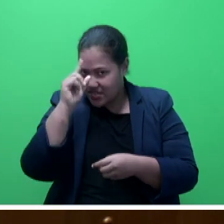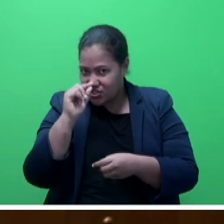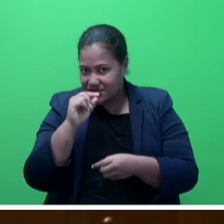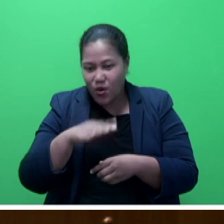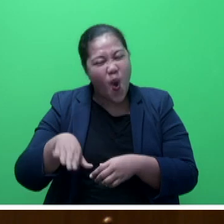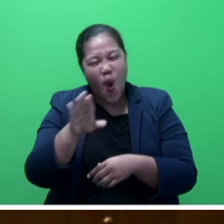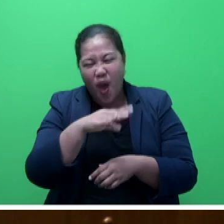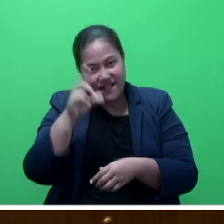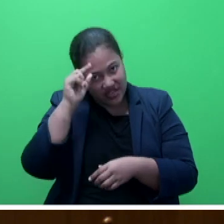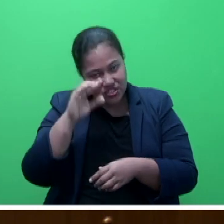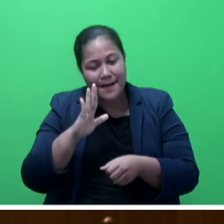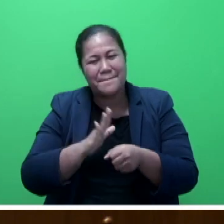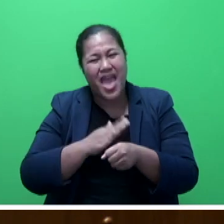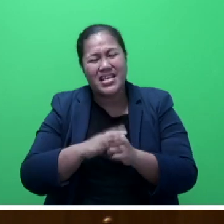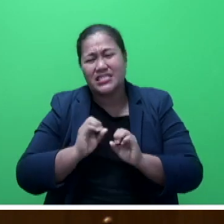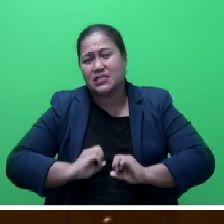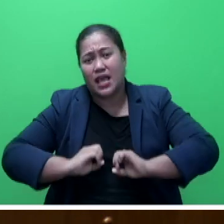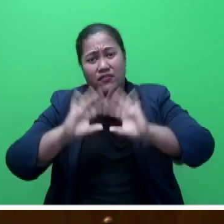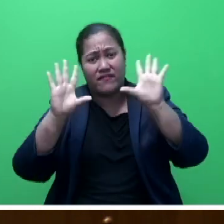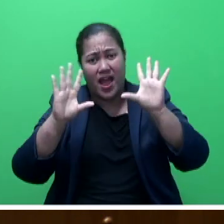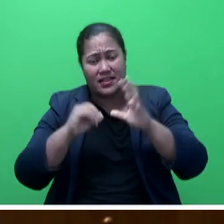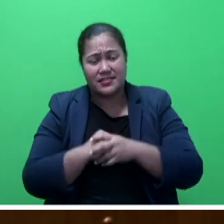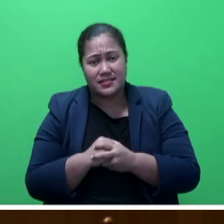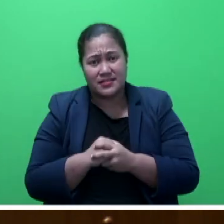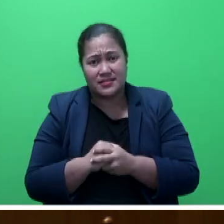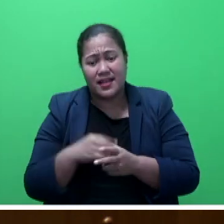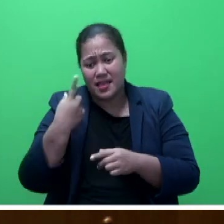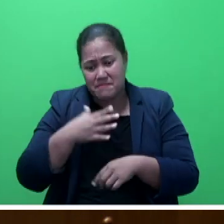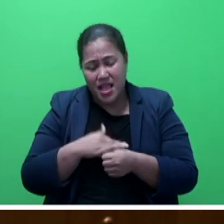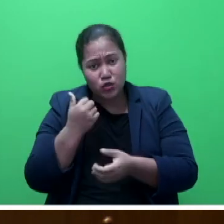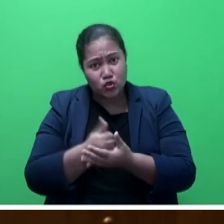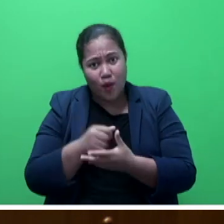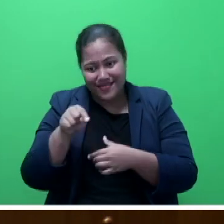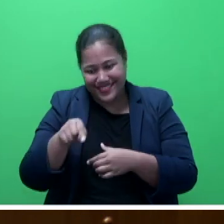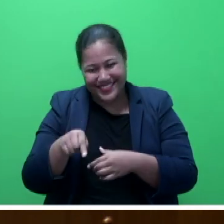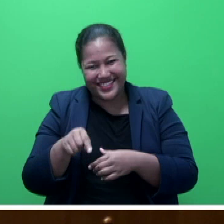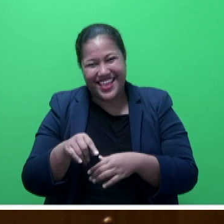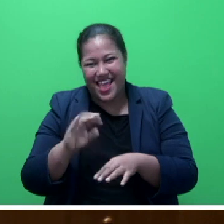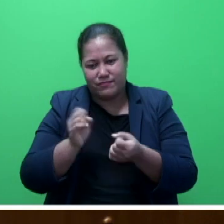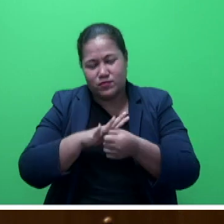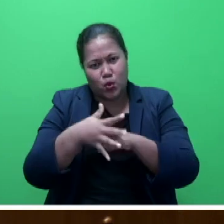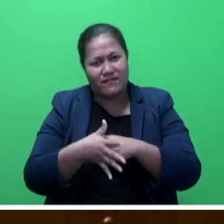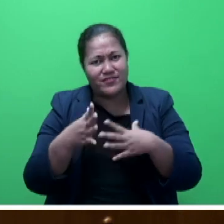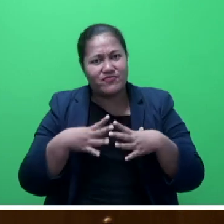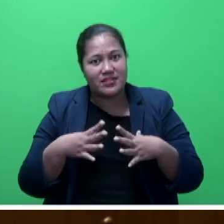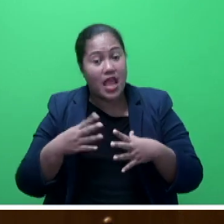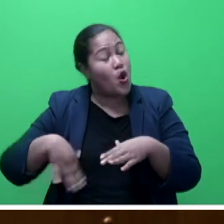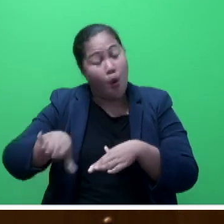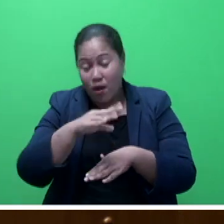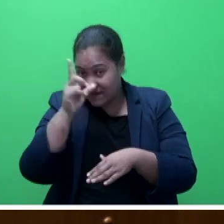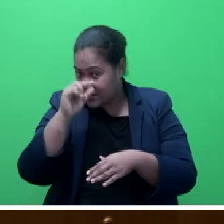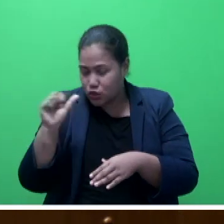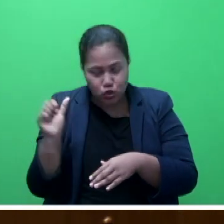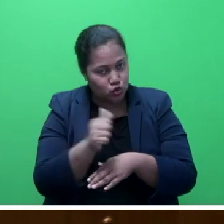All Fijians have faced the risk of falling ill to COVID, and all Fijians must have a share in the